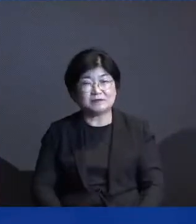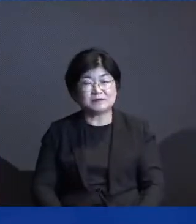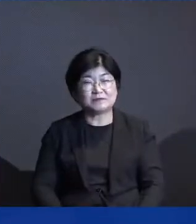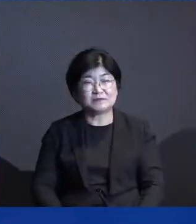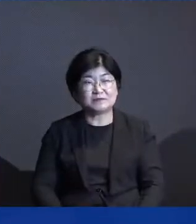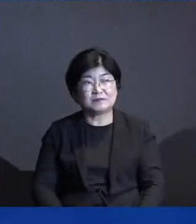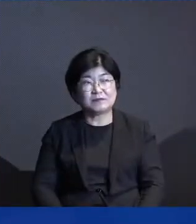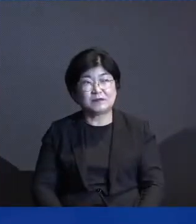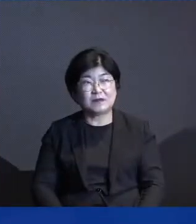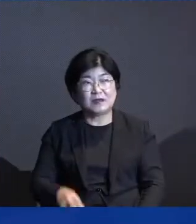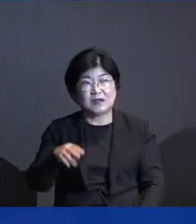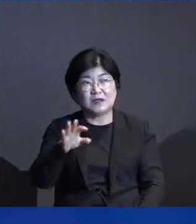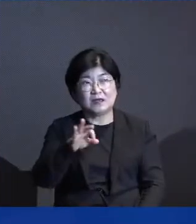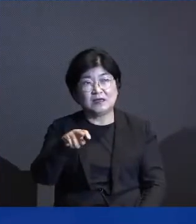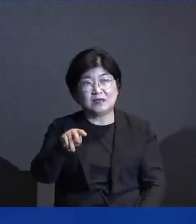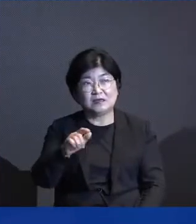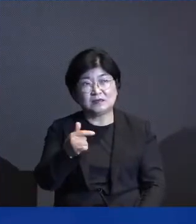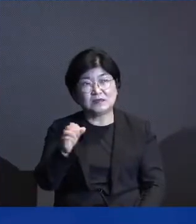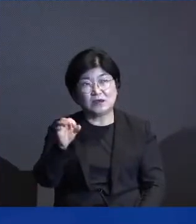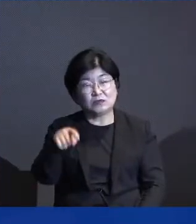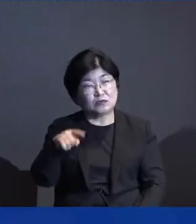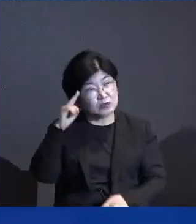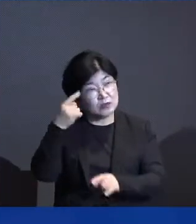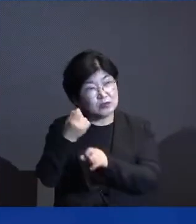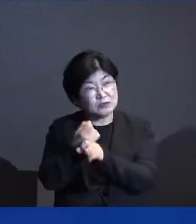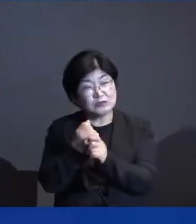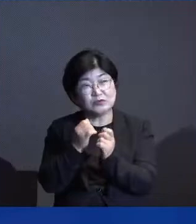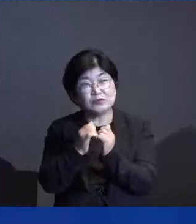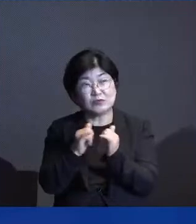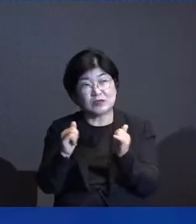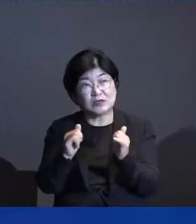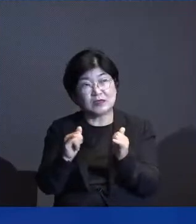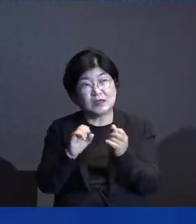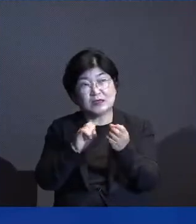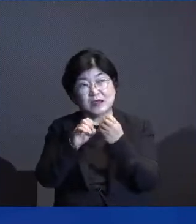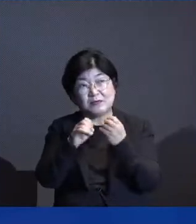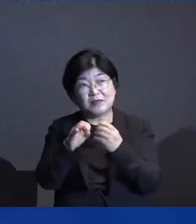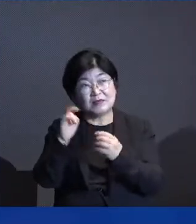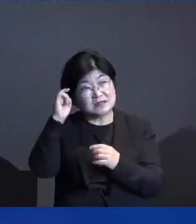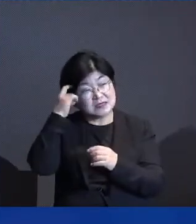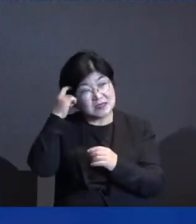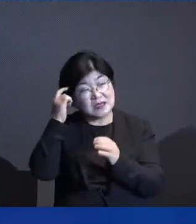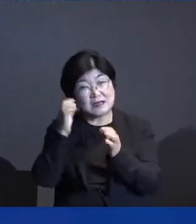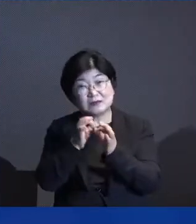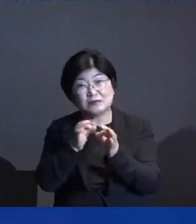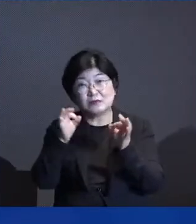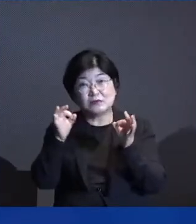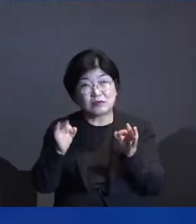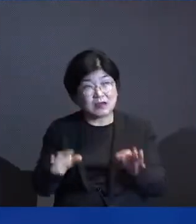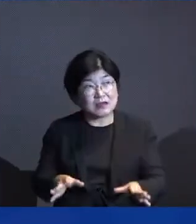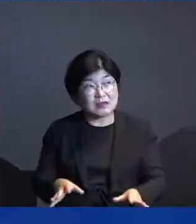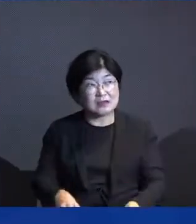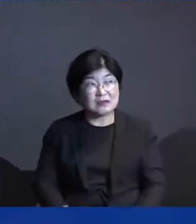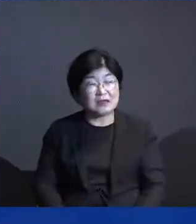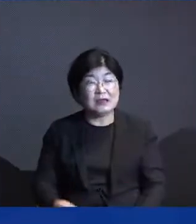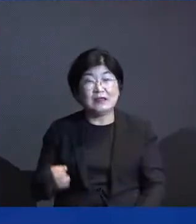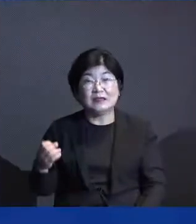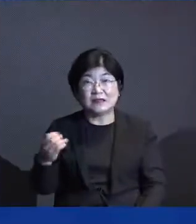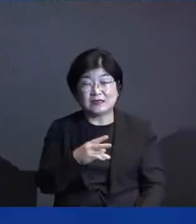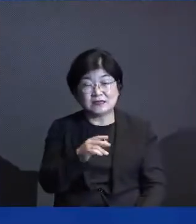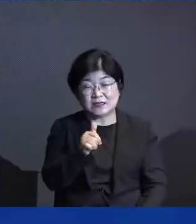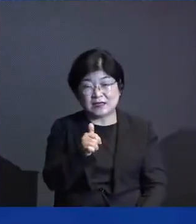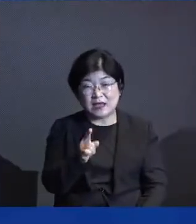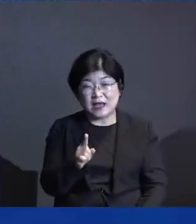Lee is also, structuring your answer, so let's actually move to Professor